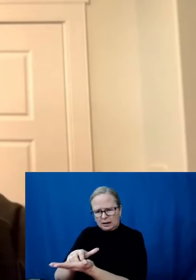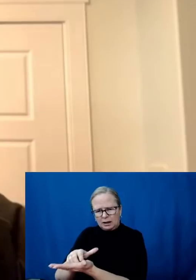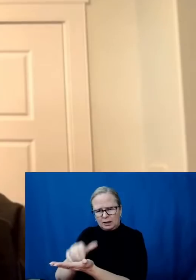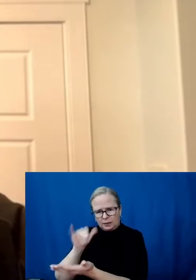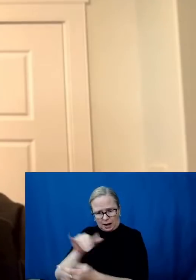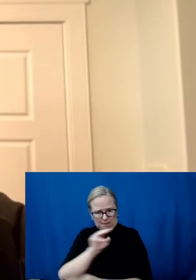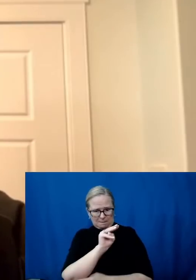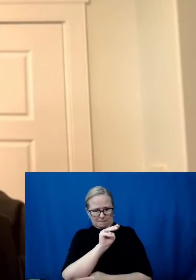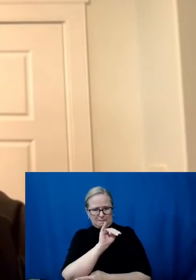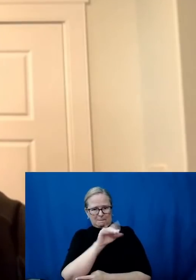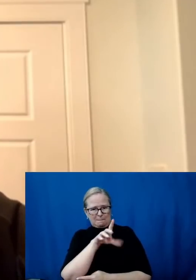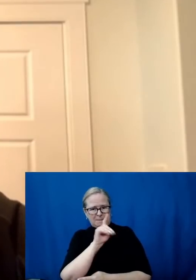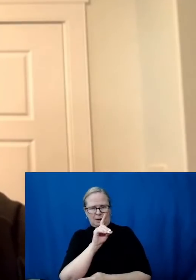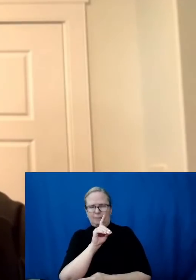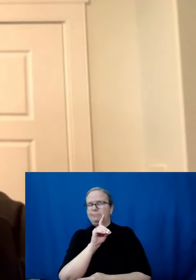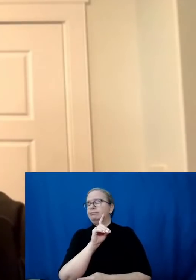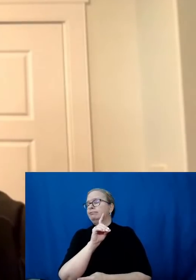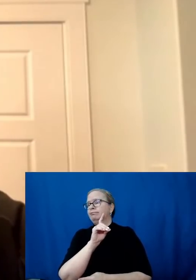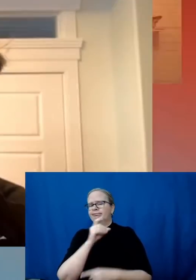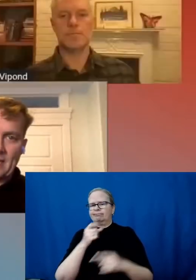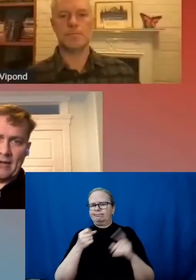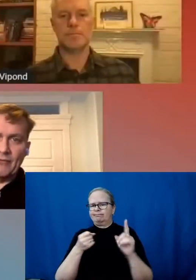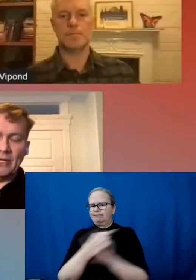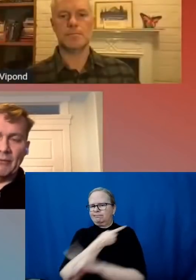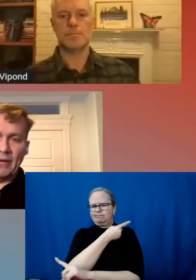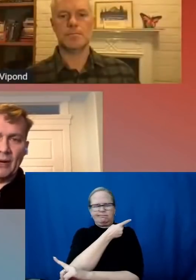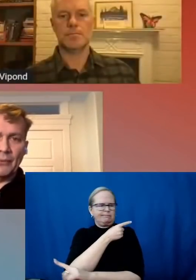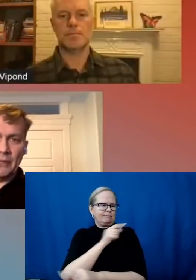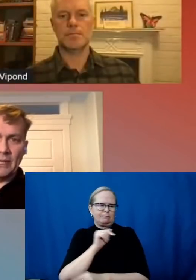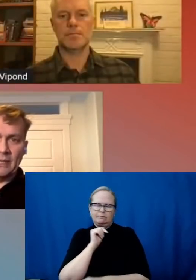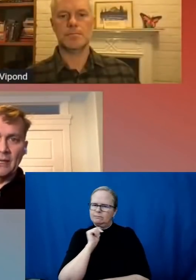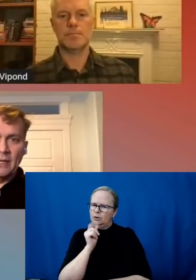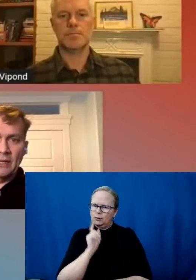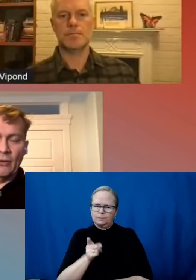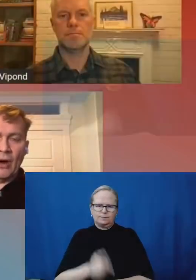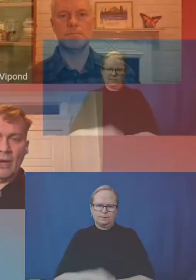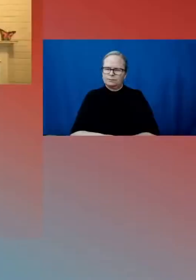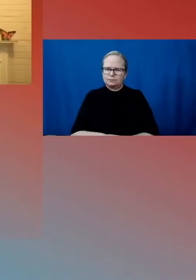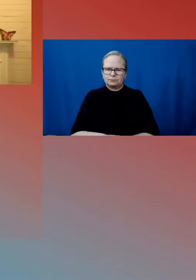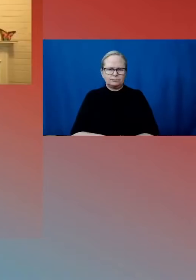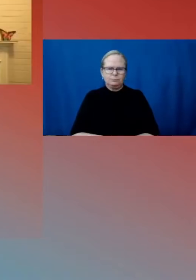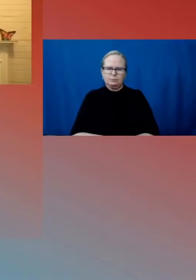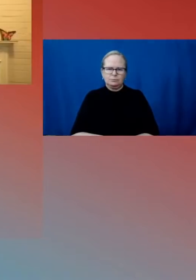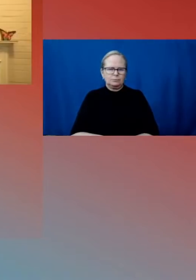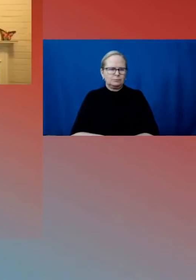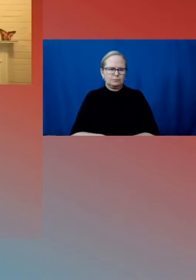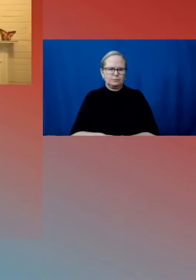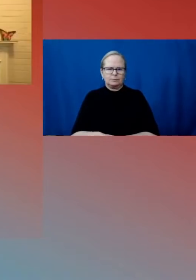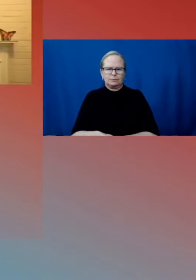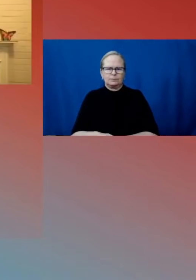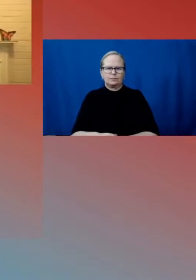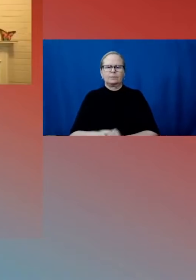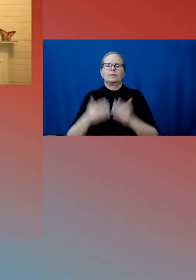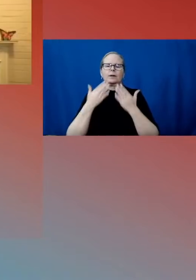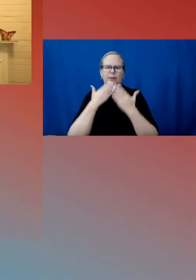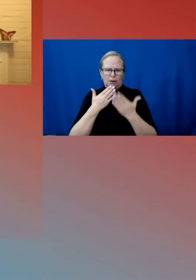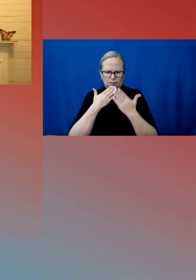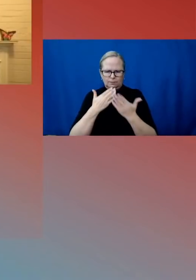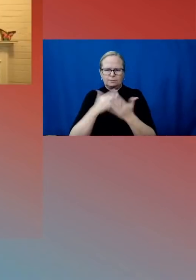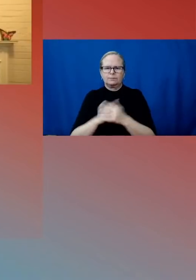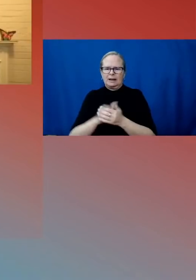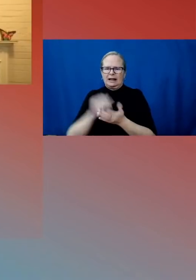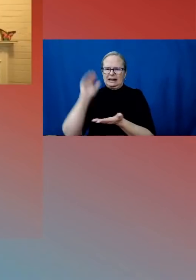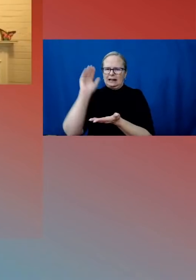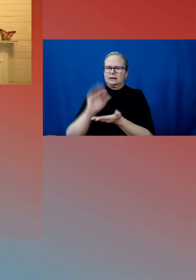piece is really just, it's a misnomer. It's just that, yes, thankfully we aren't putting, hundreds of patients into the ICUs,